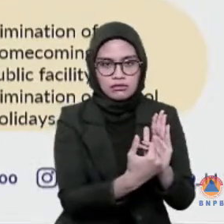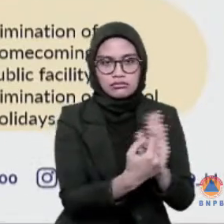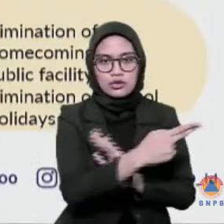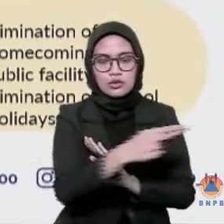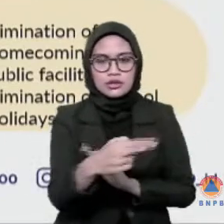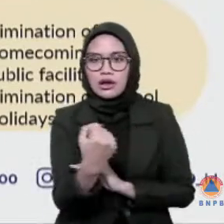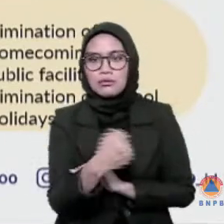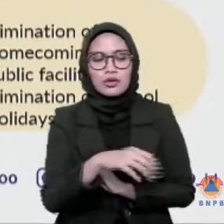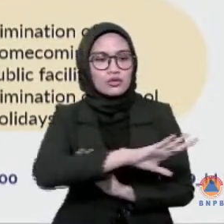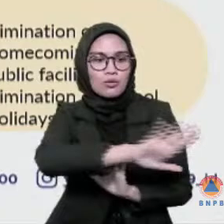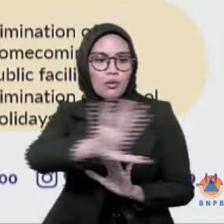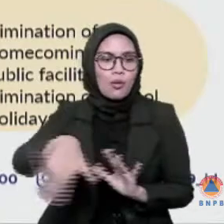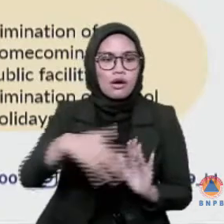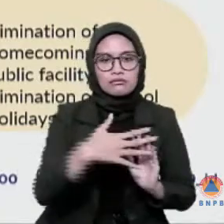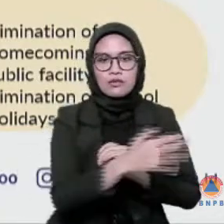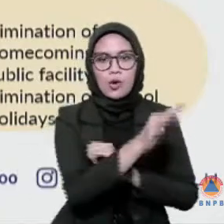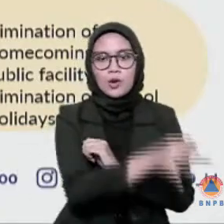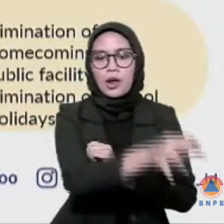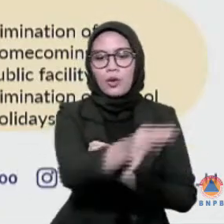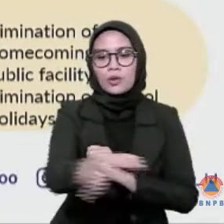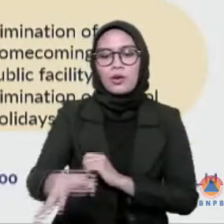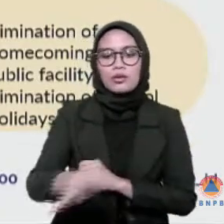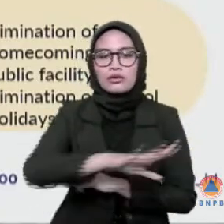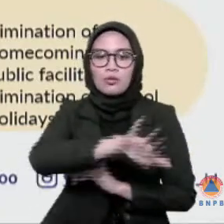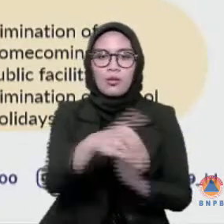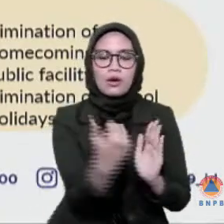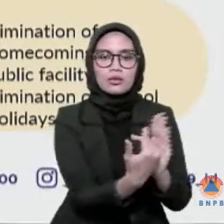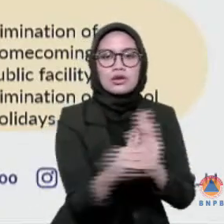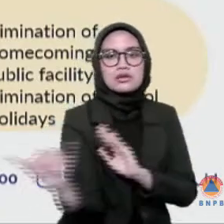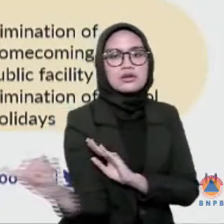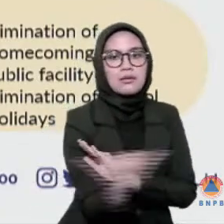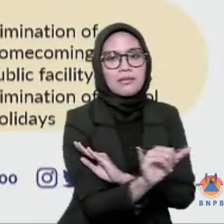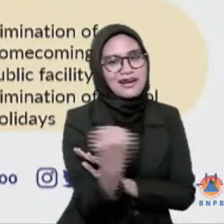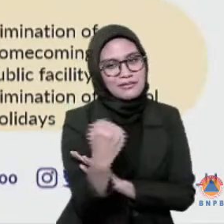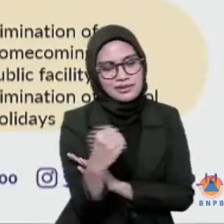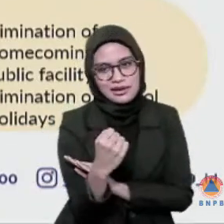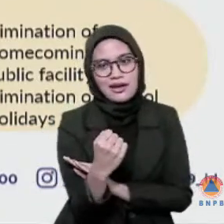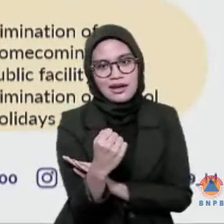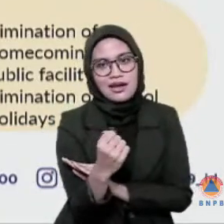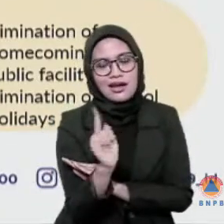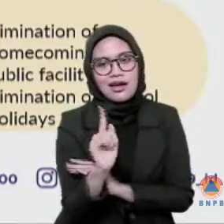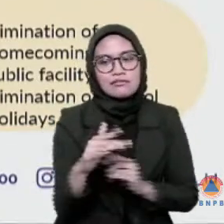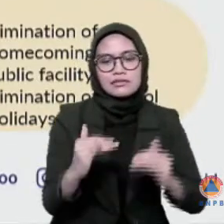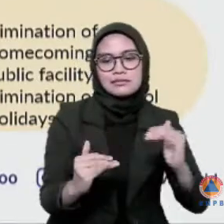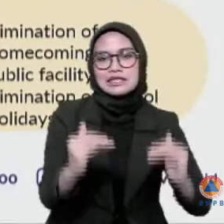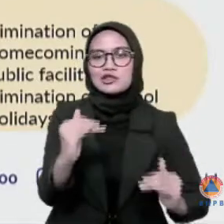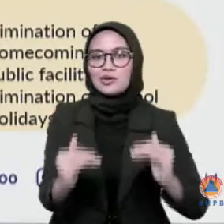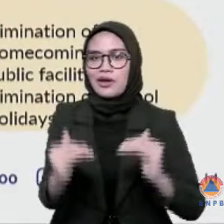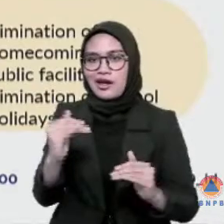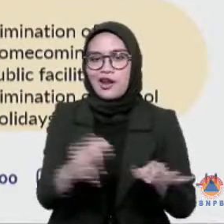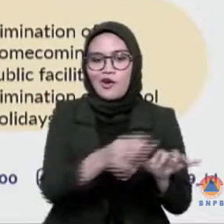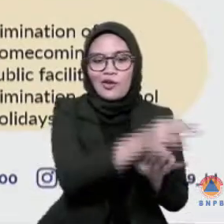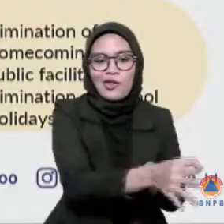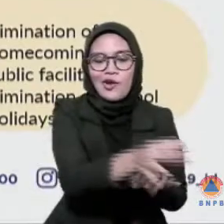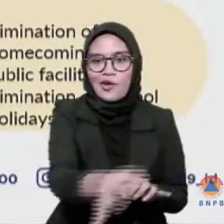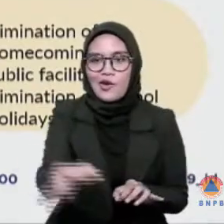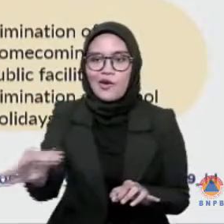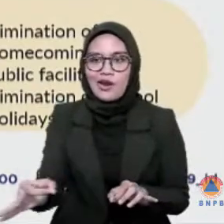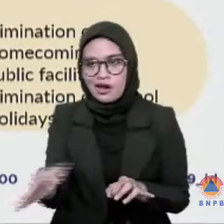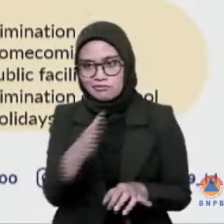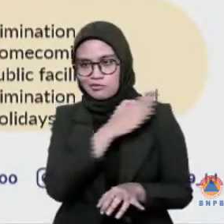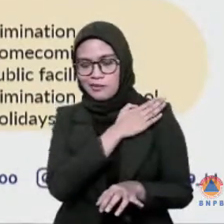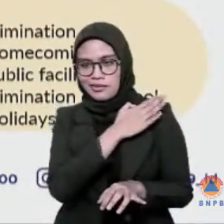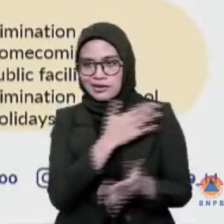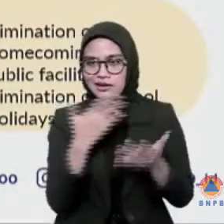country must be adjusted to each region's characteristics. Currently, the central government is